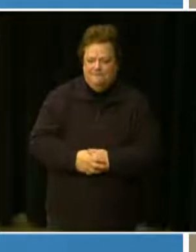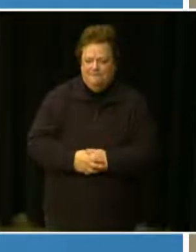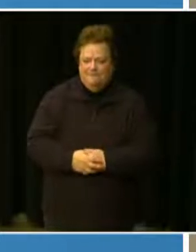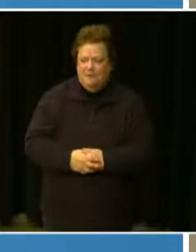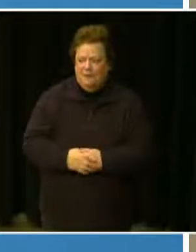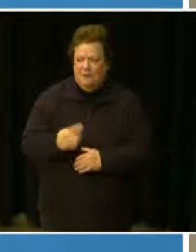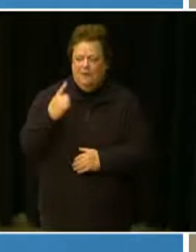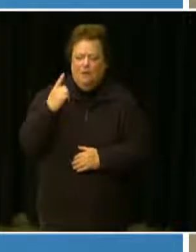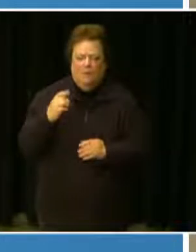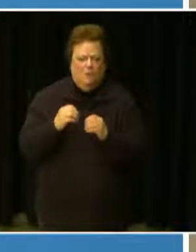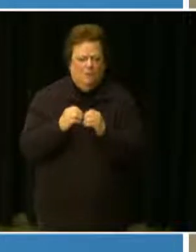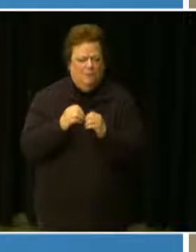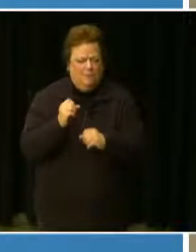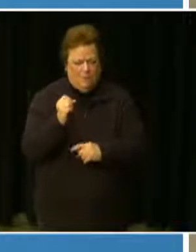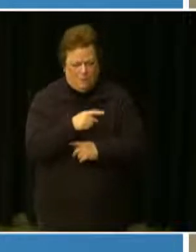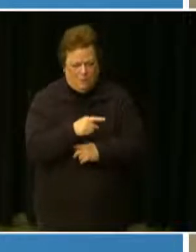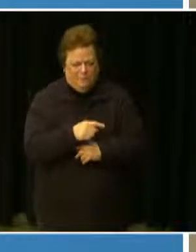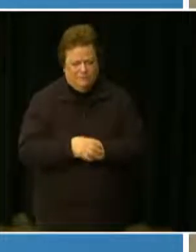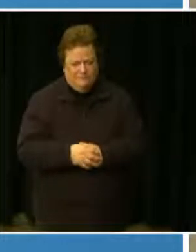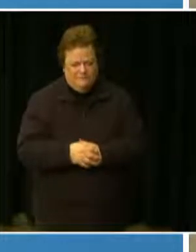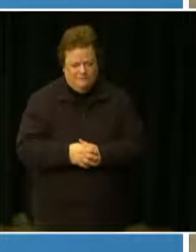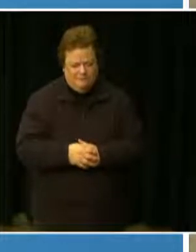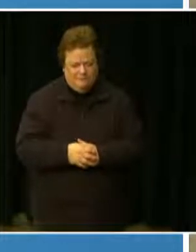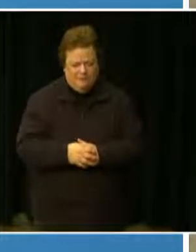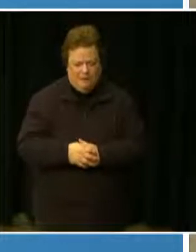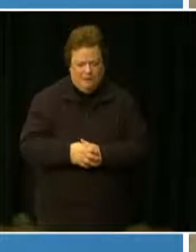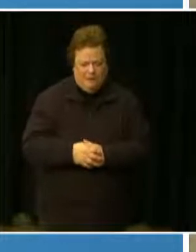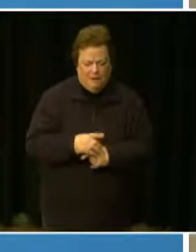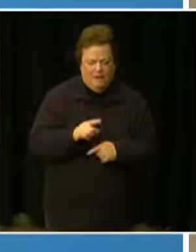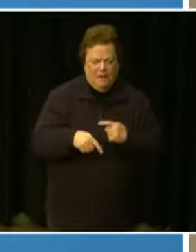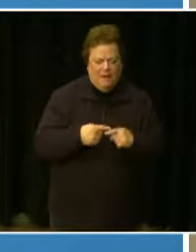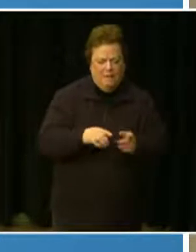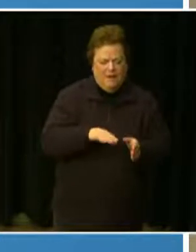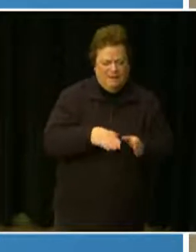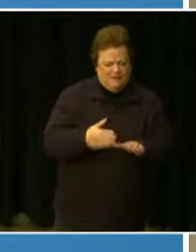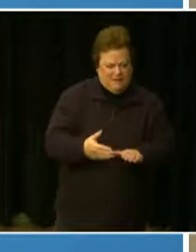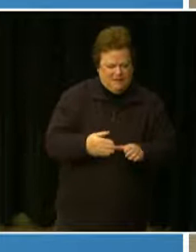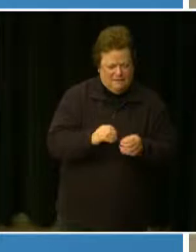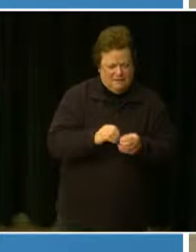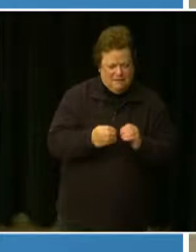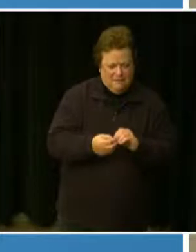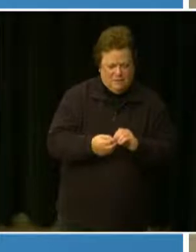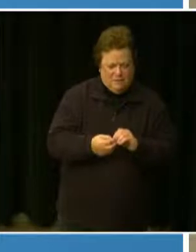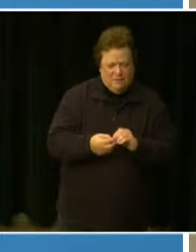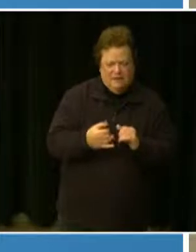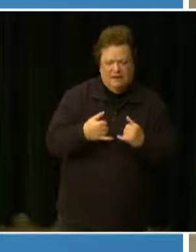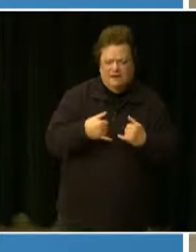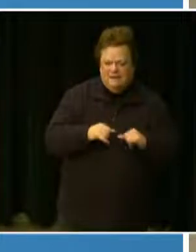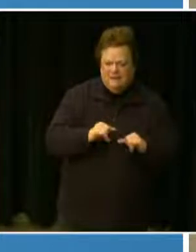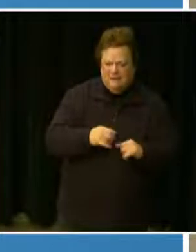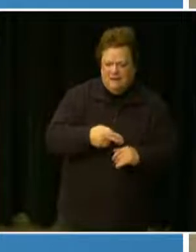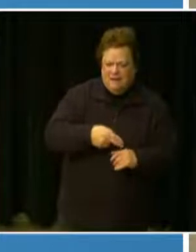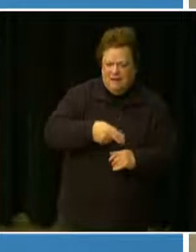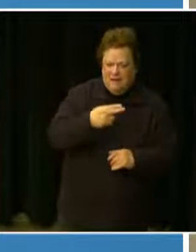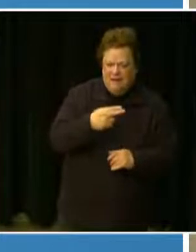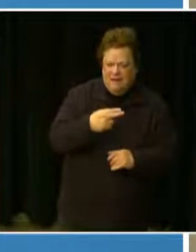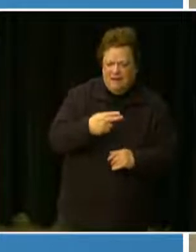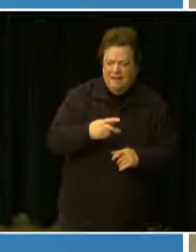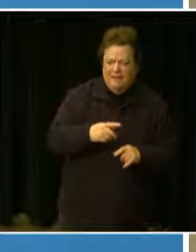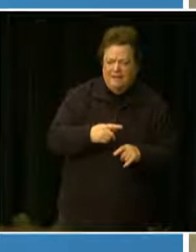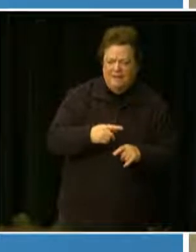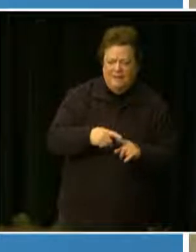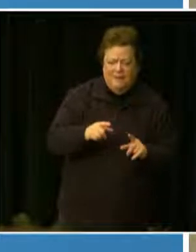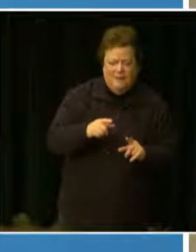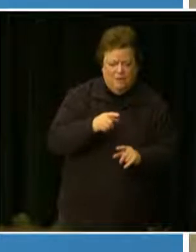And then I just had one more question about the death numbers, which continue to remain really high. But would you